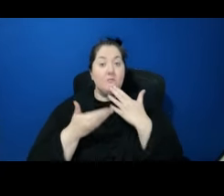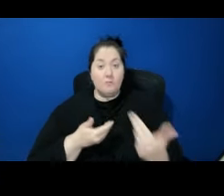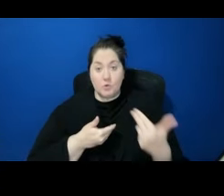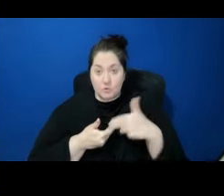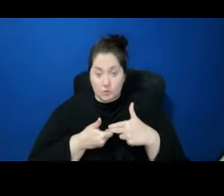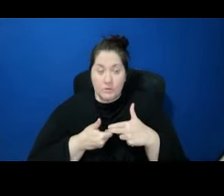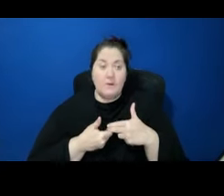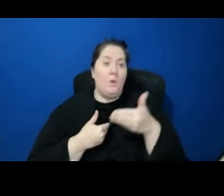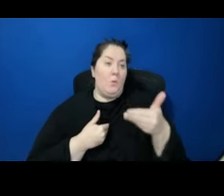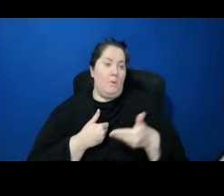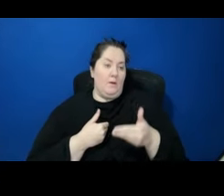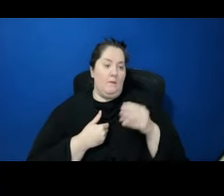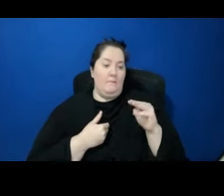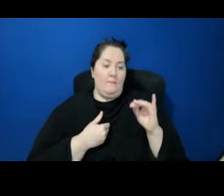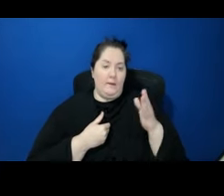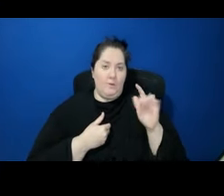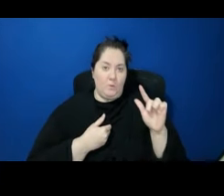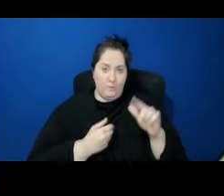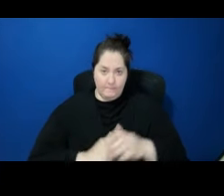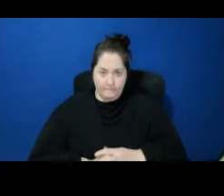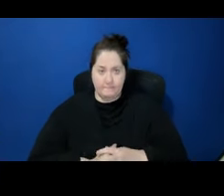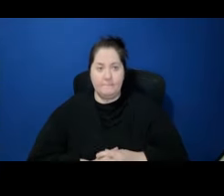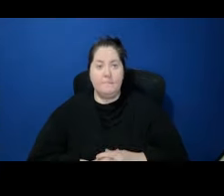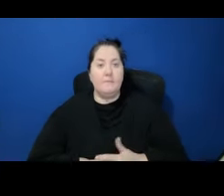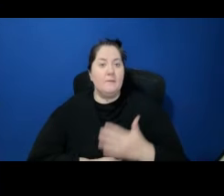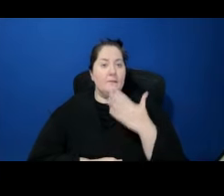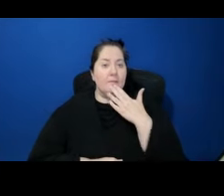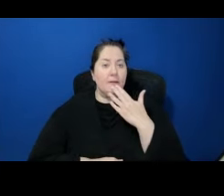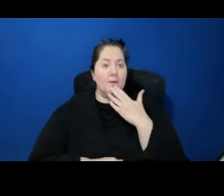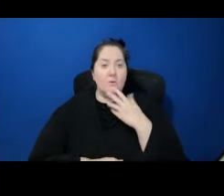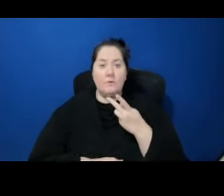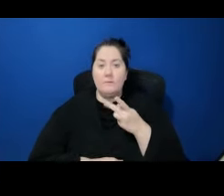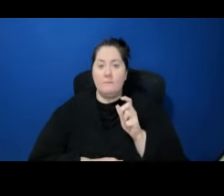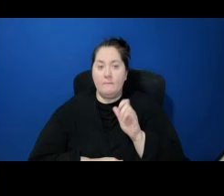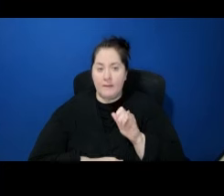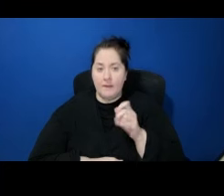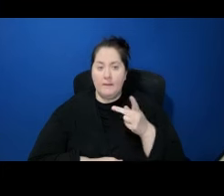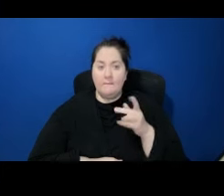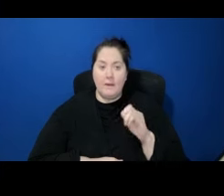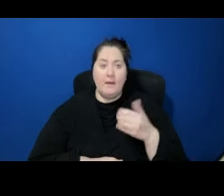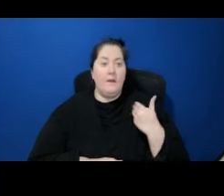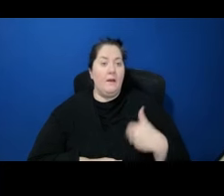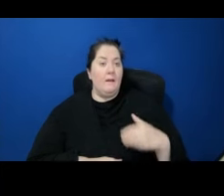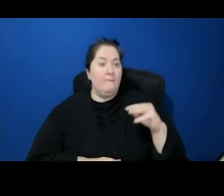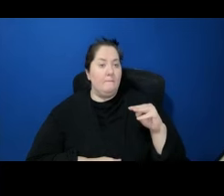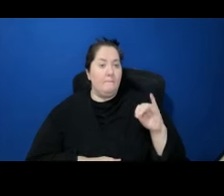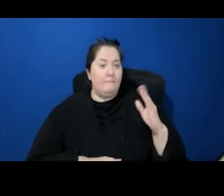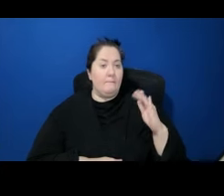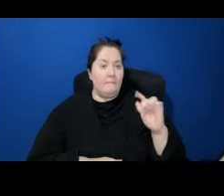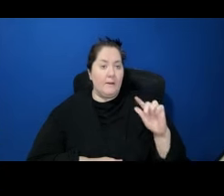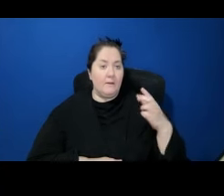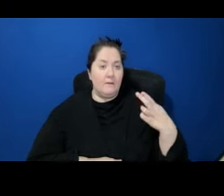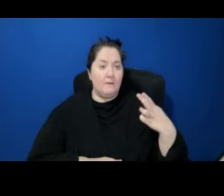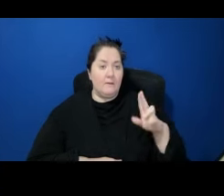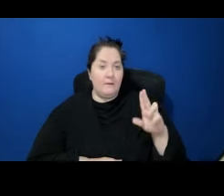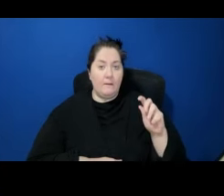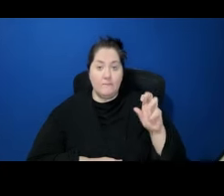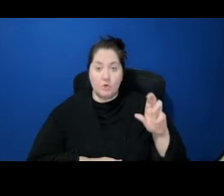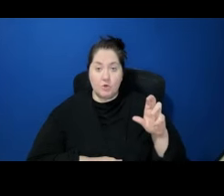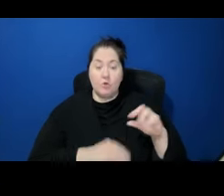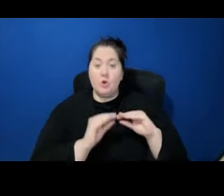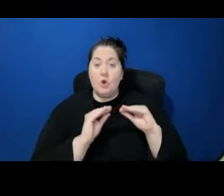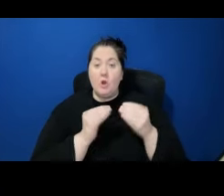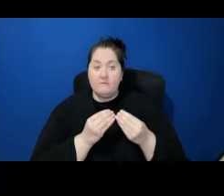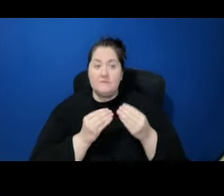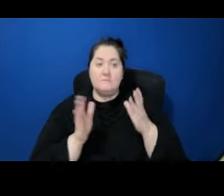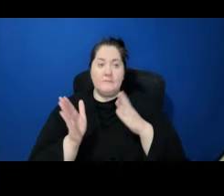and welcome, Michael. Thank you, Pepe. This is Michael Hubner at the Office of Planning and Community Development.